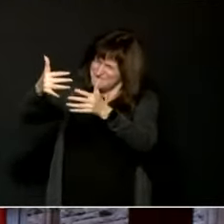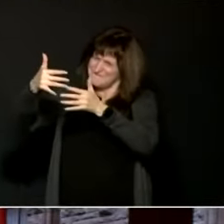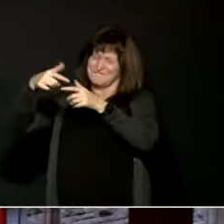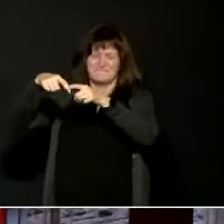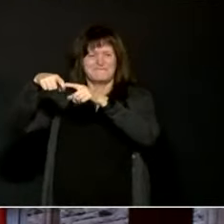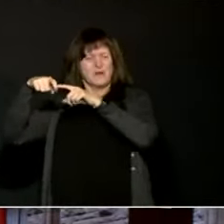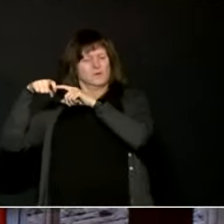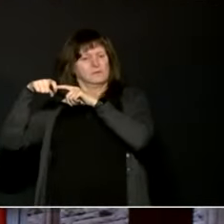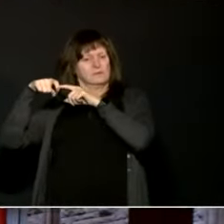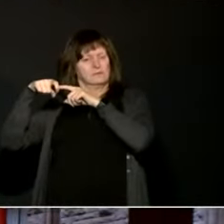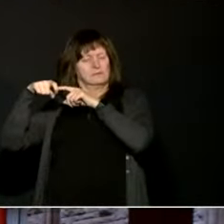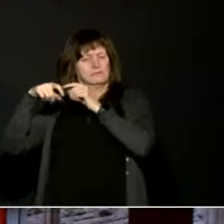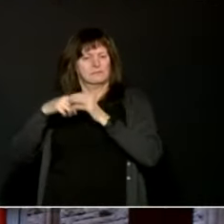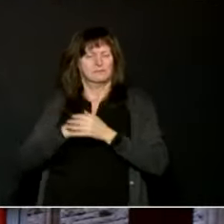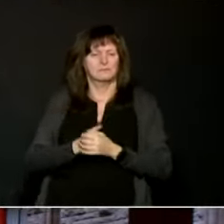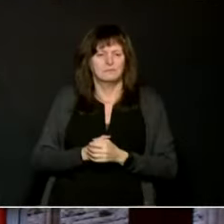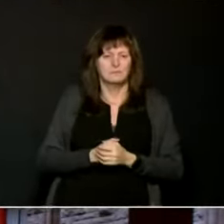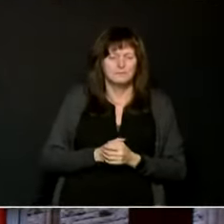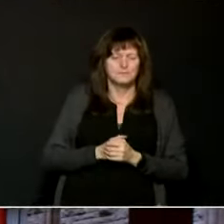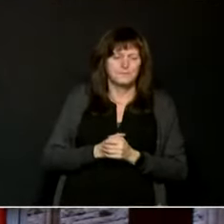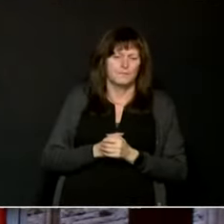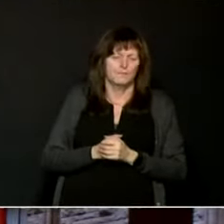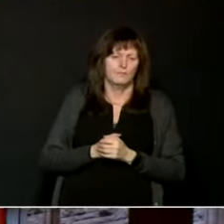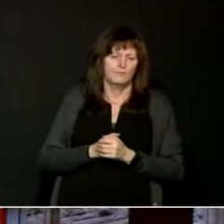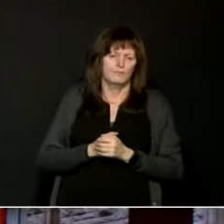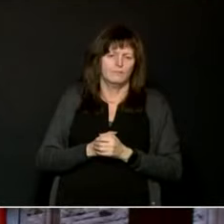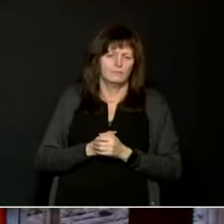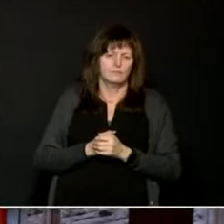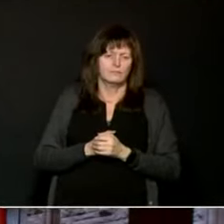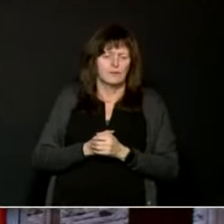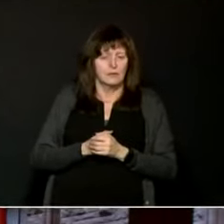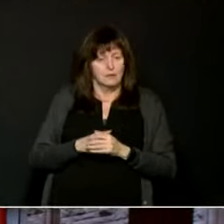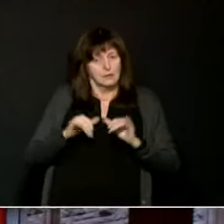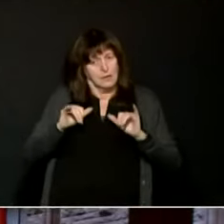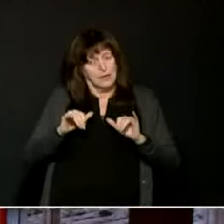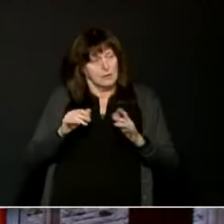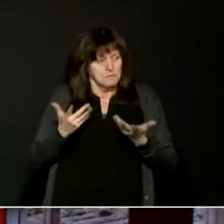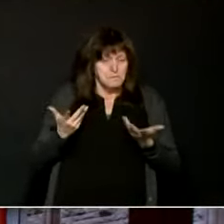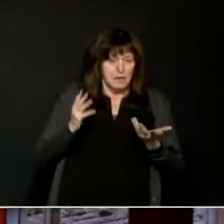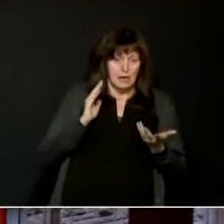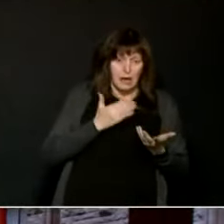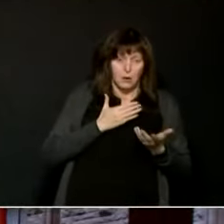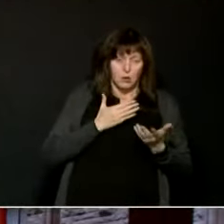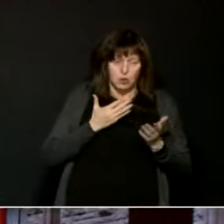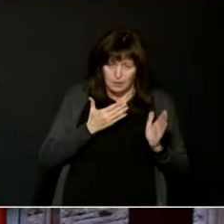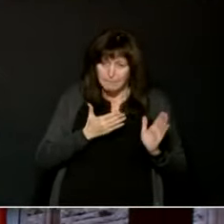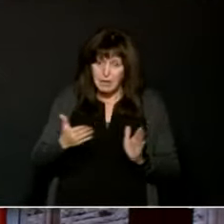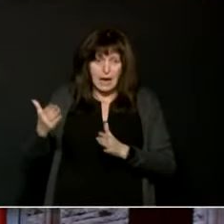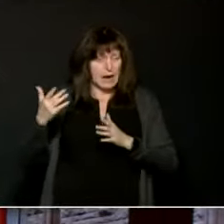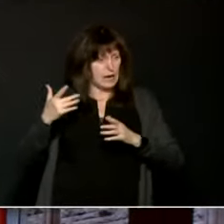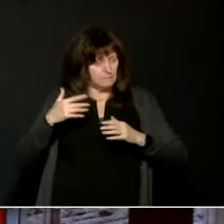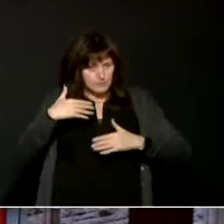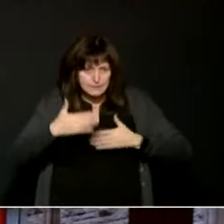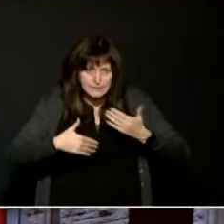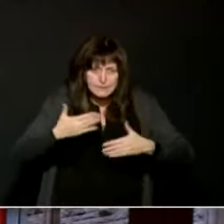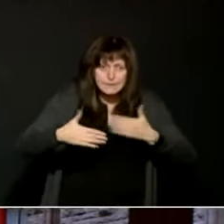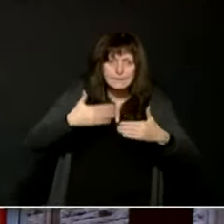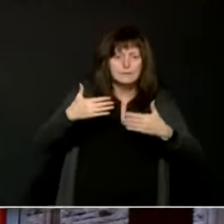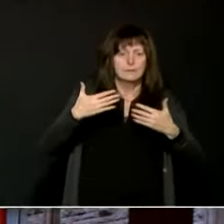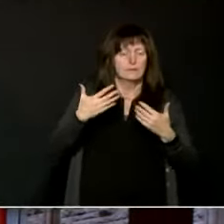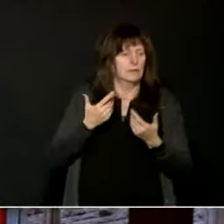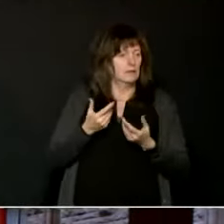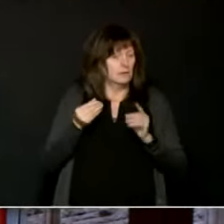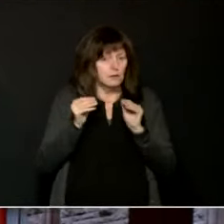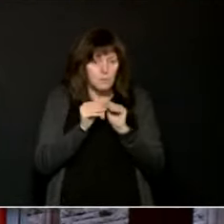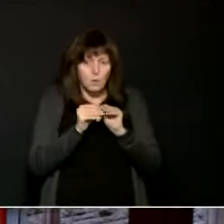time. So we're moving in that way. We're trying to move continuously on the vaccinations to get them out and around. A